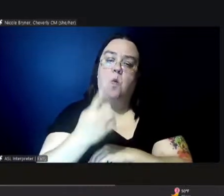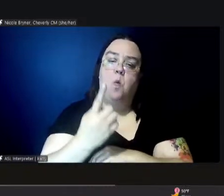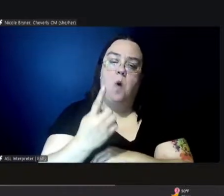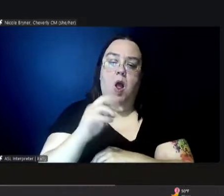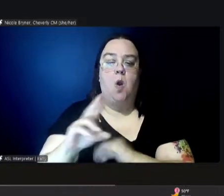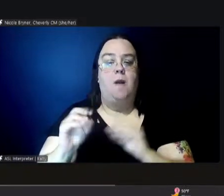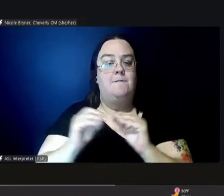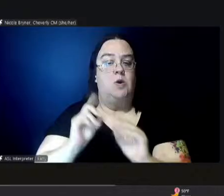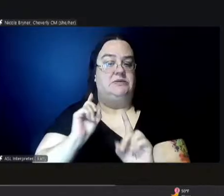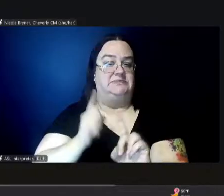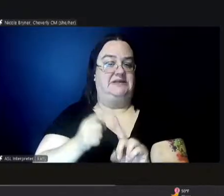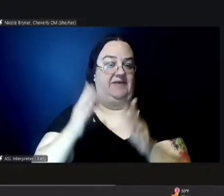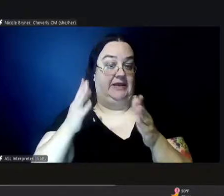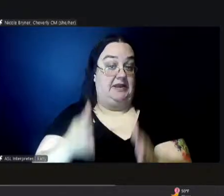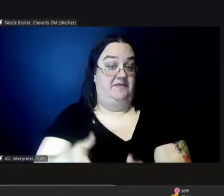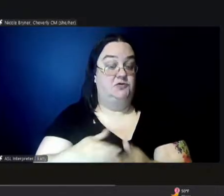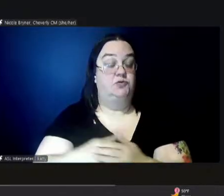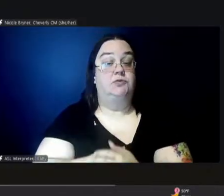individual.